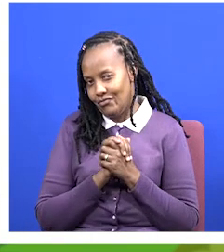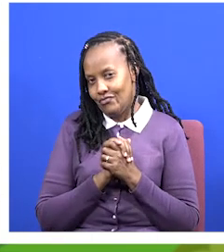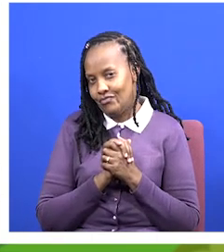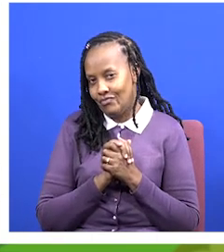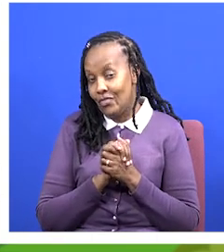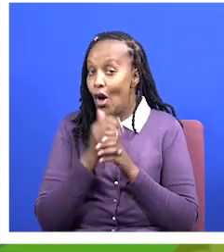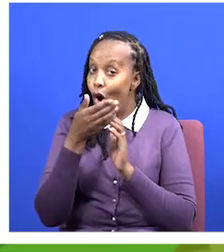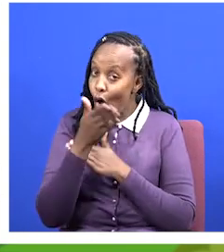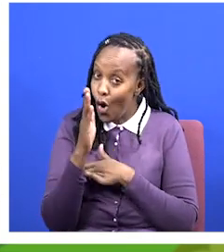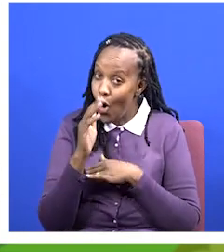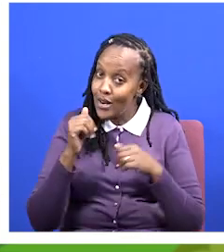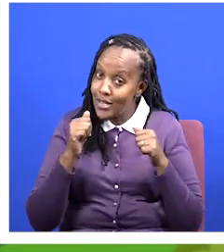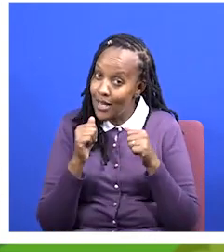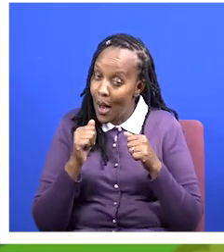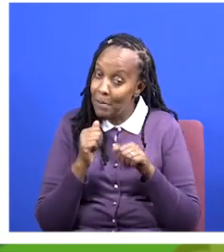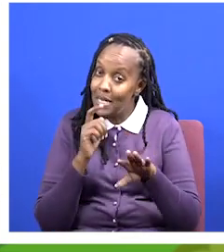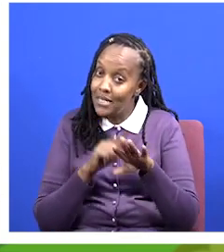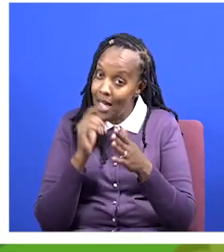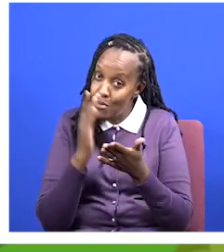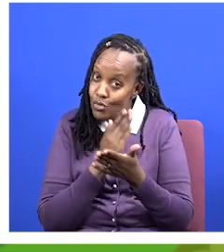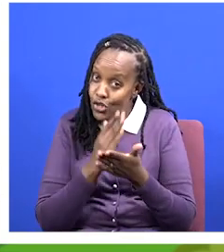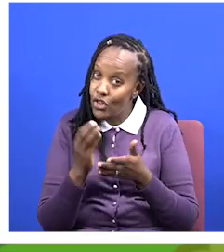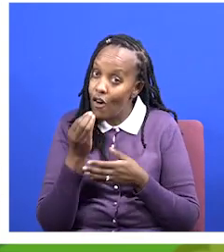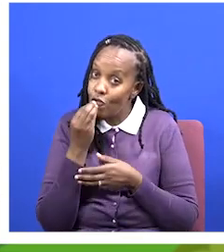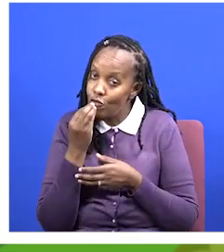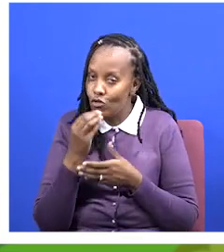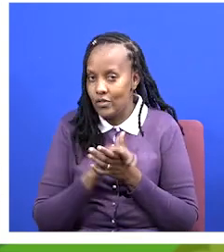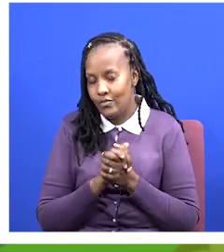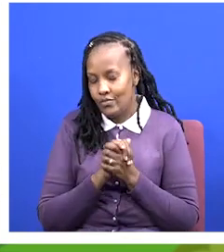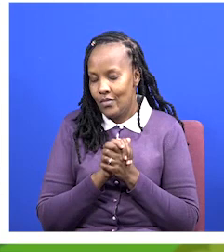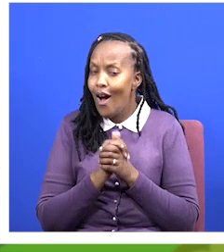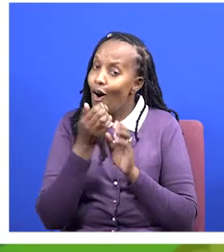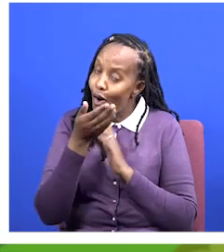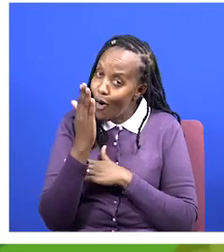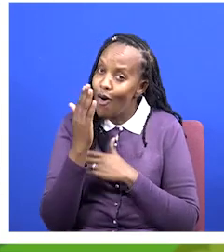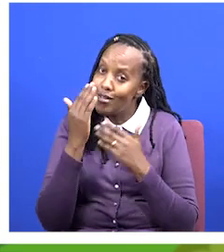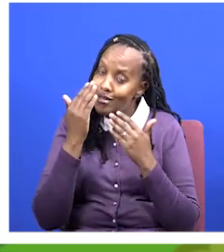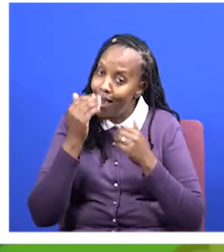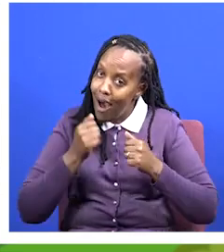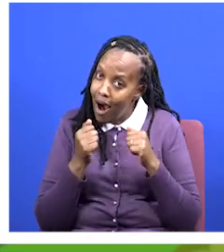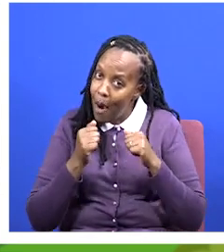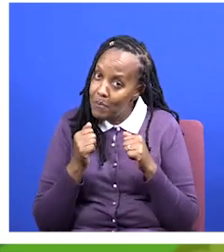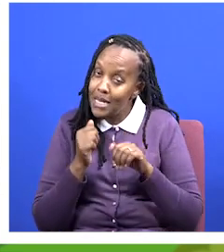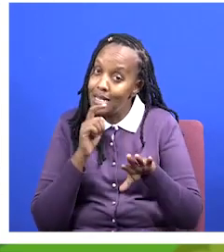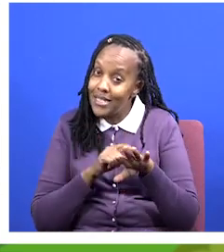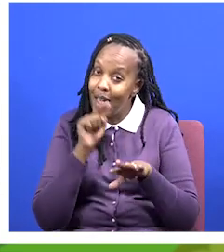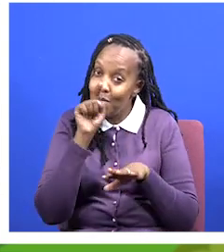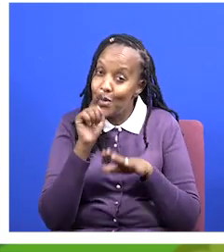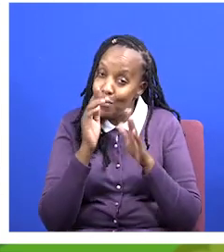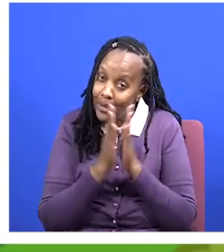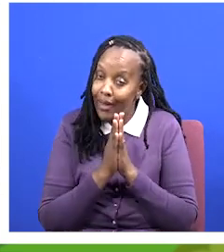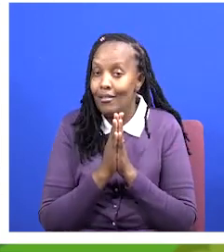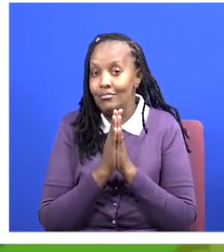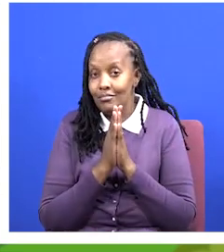is happy when we share our food. God is happy when we pray